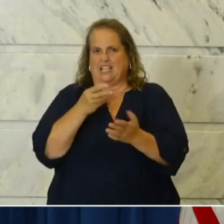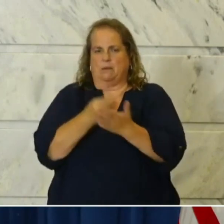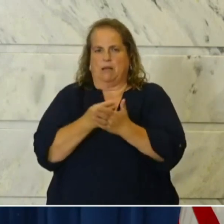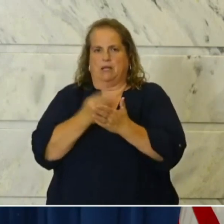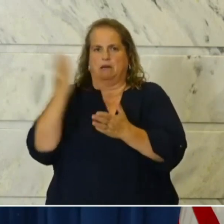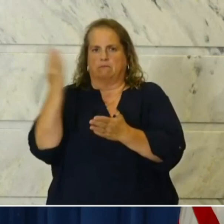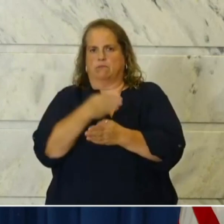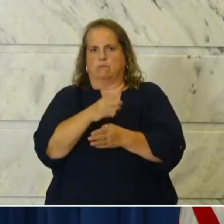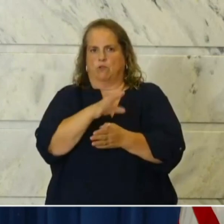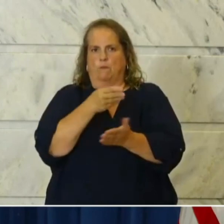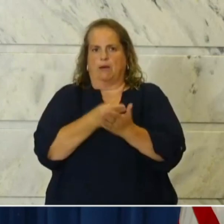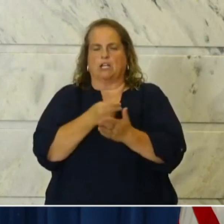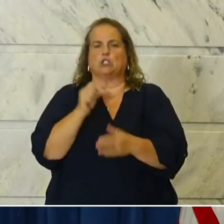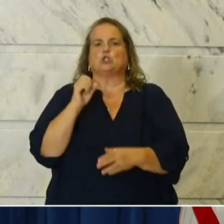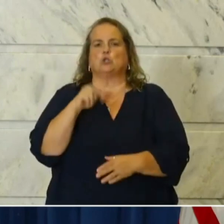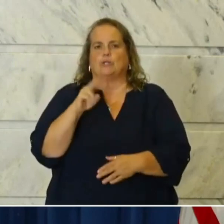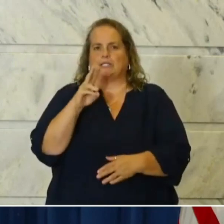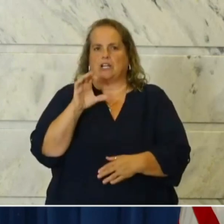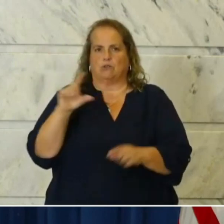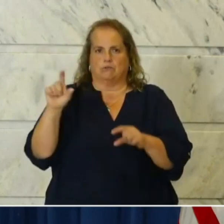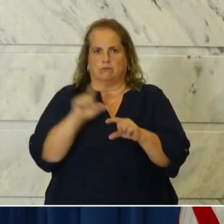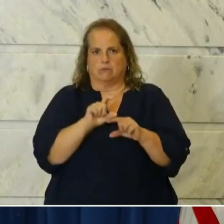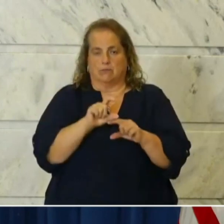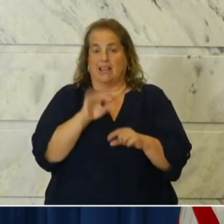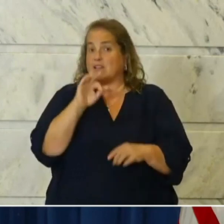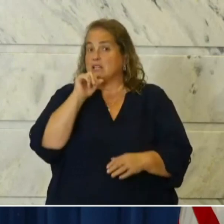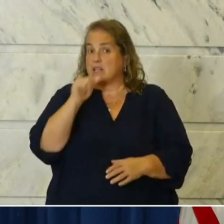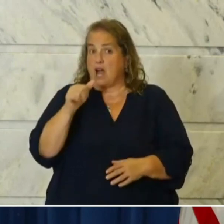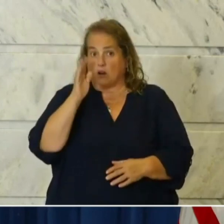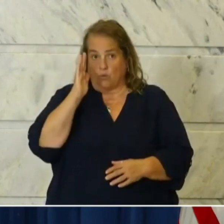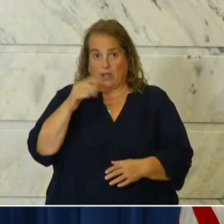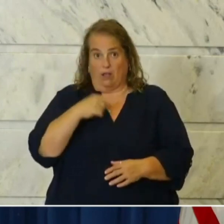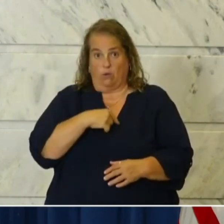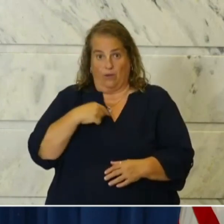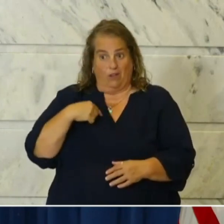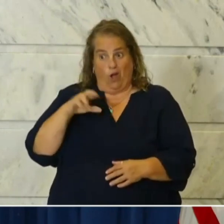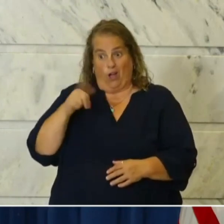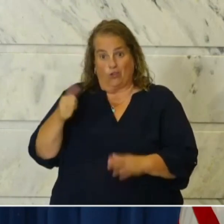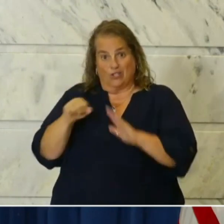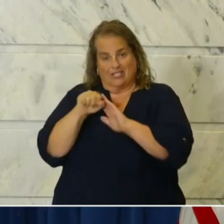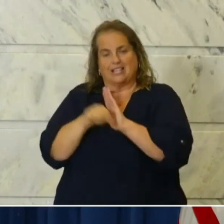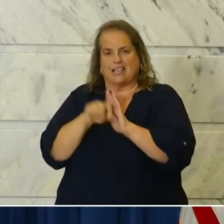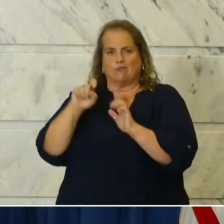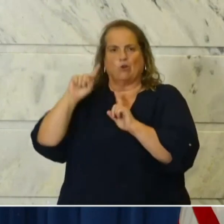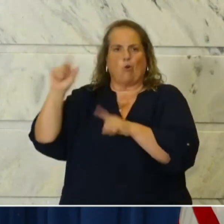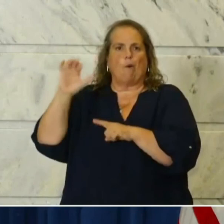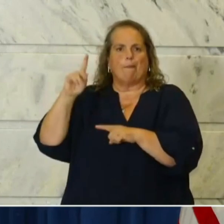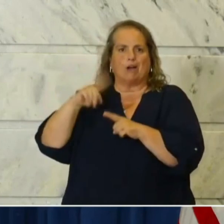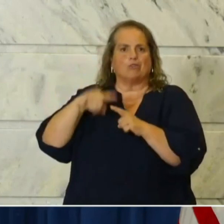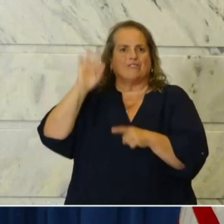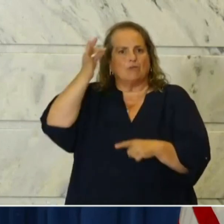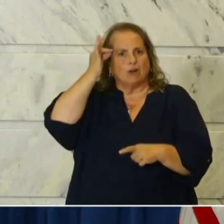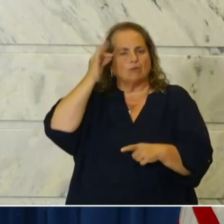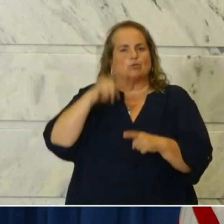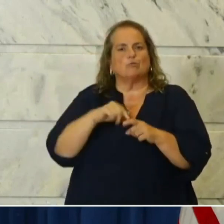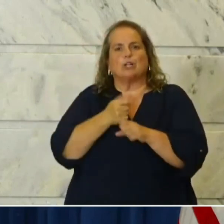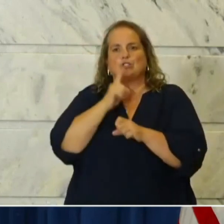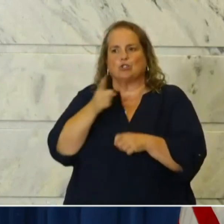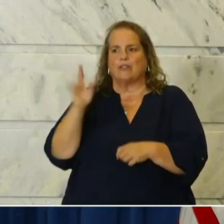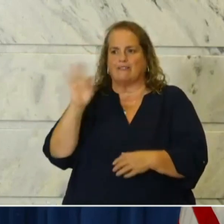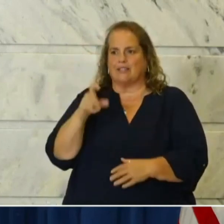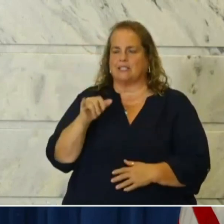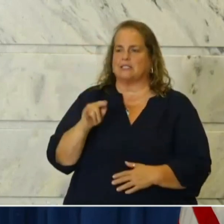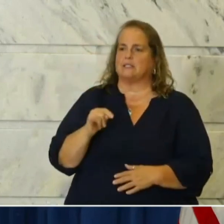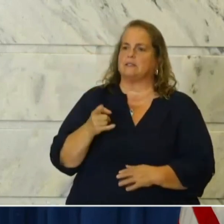bank account. If not, we in other states will need to go back to the feds to make sure that we can fix it.